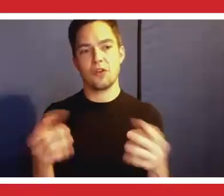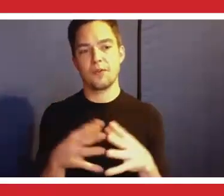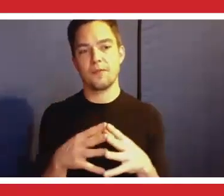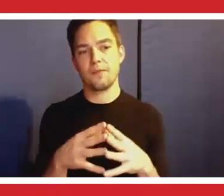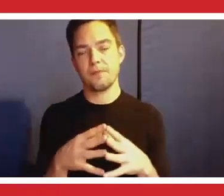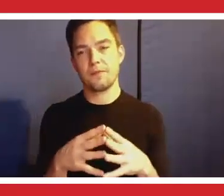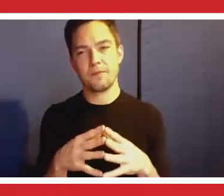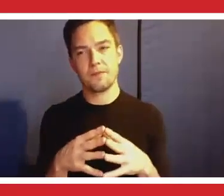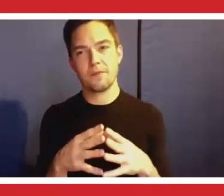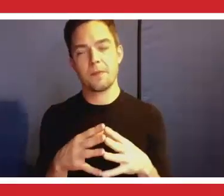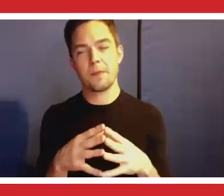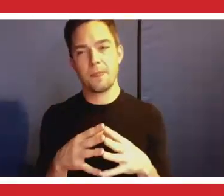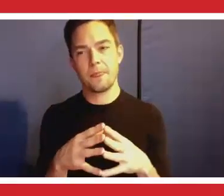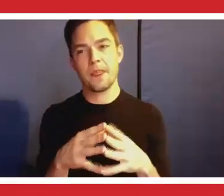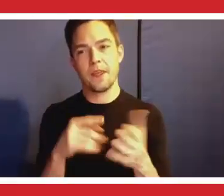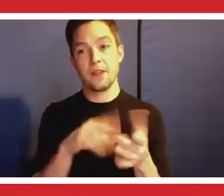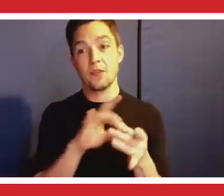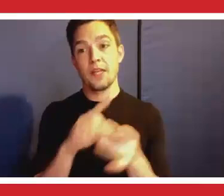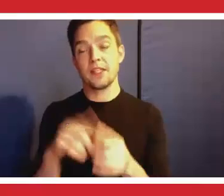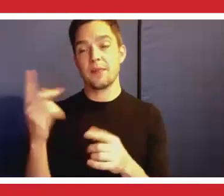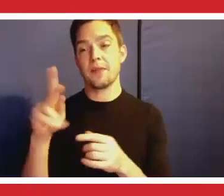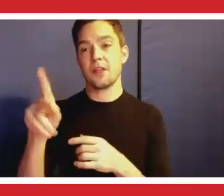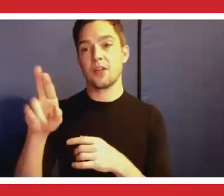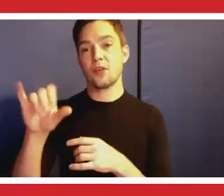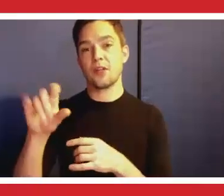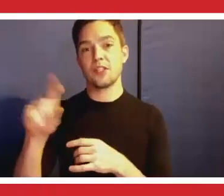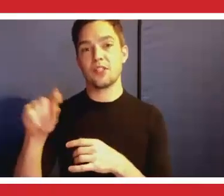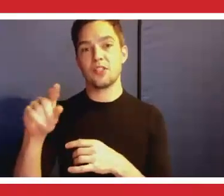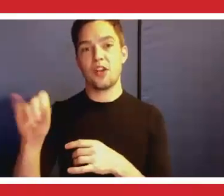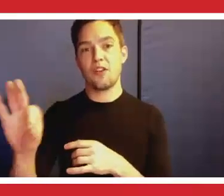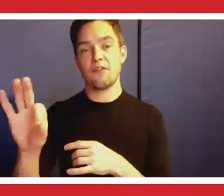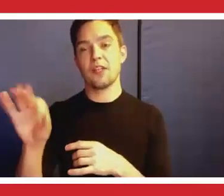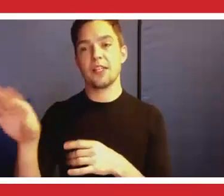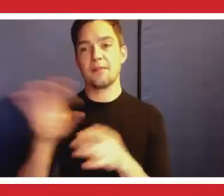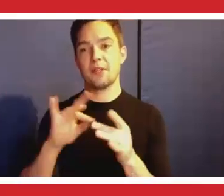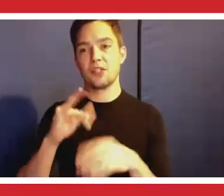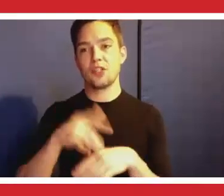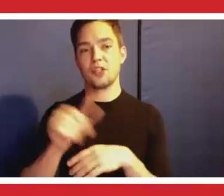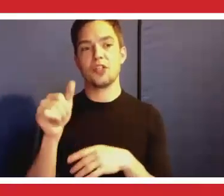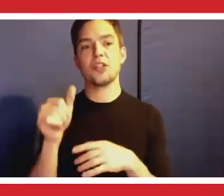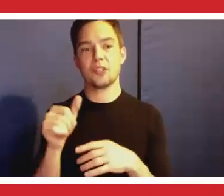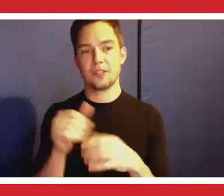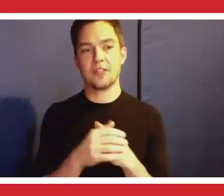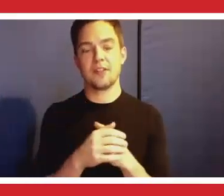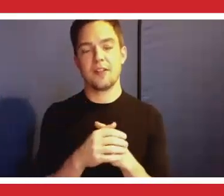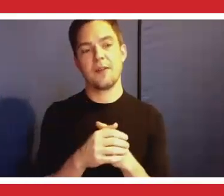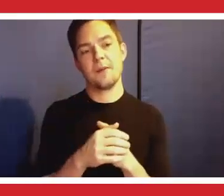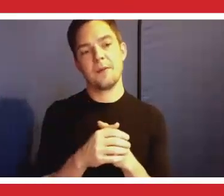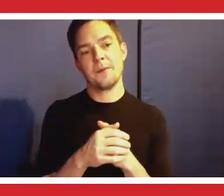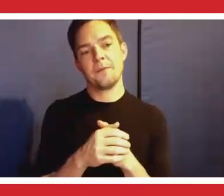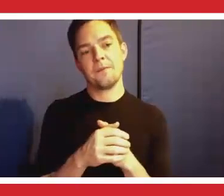related also to something that Christoph was mentioning, and this is related to digital public goods. So we